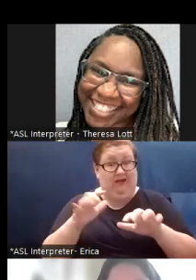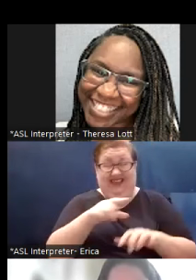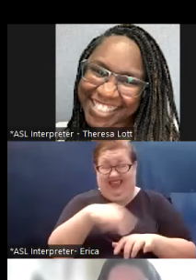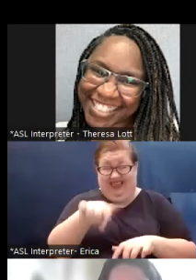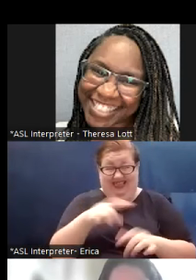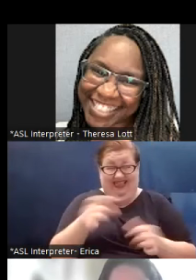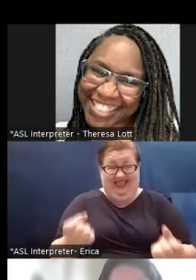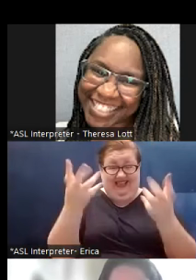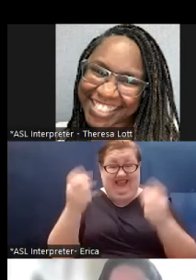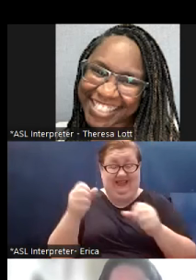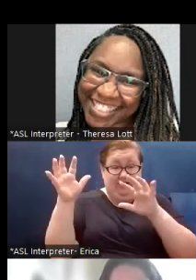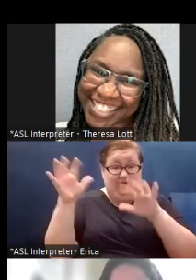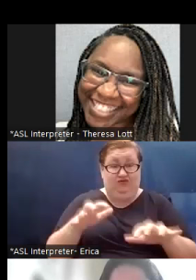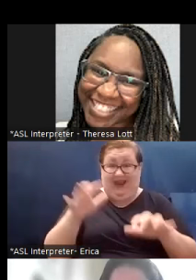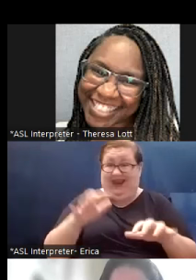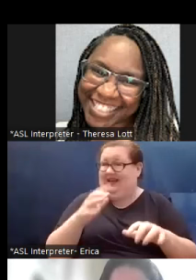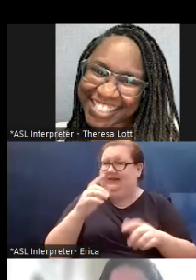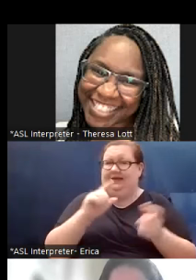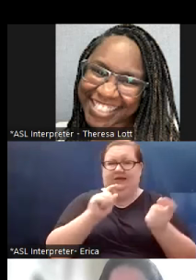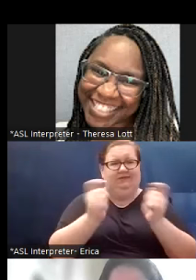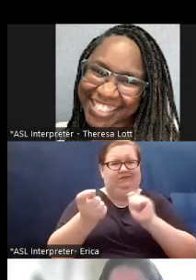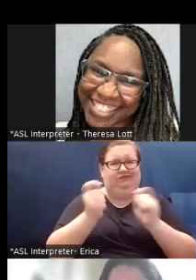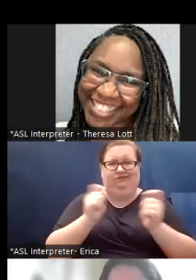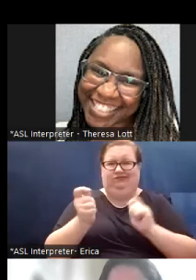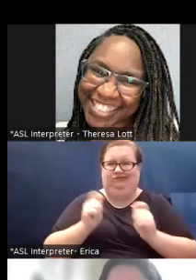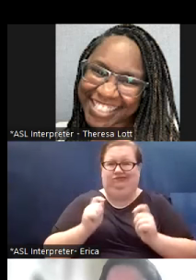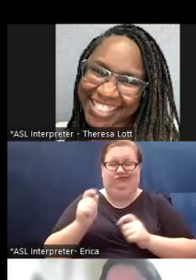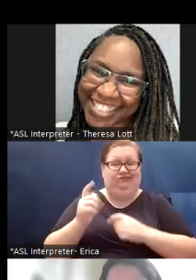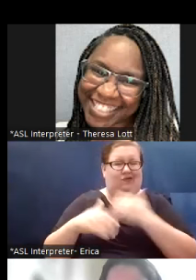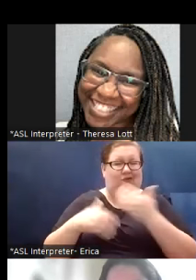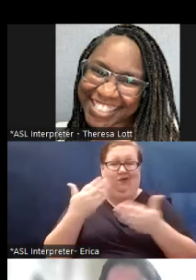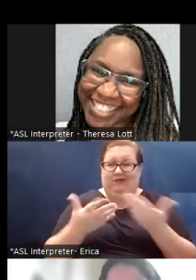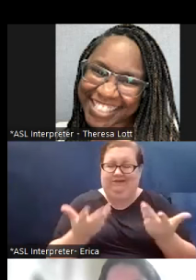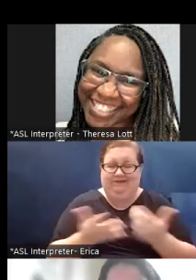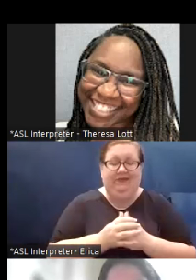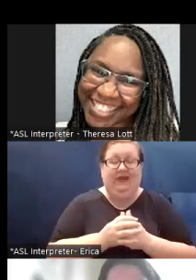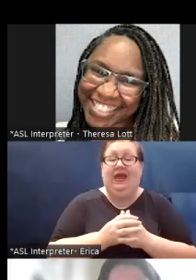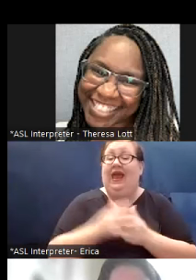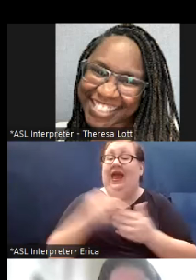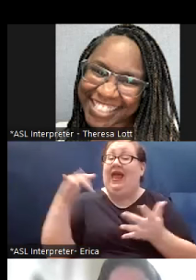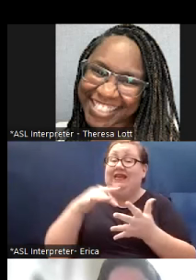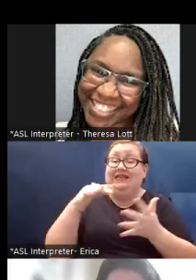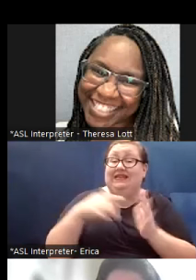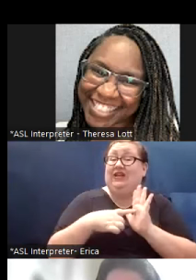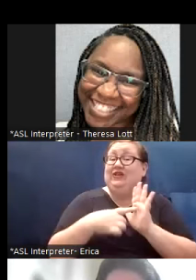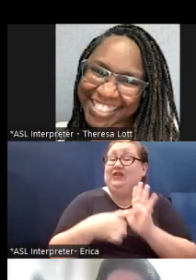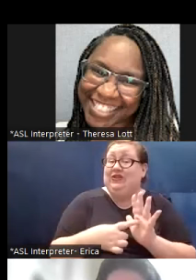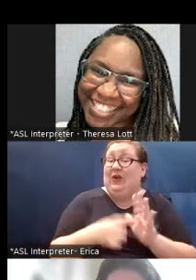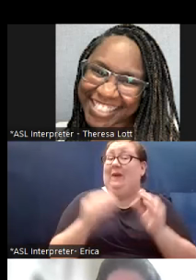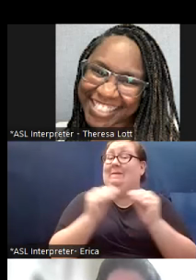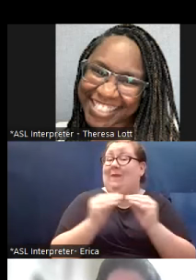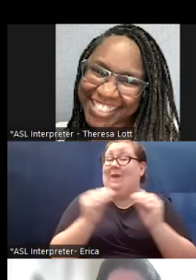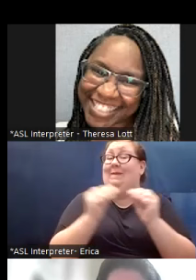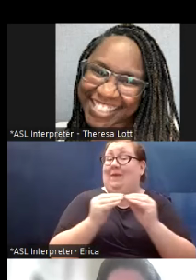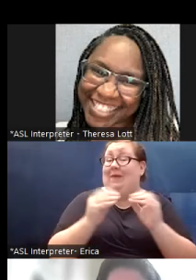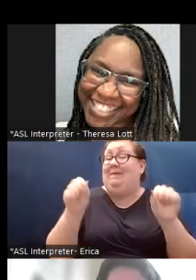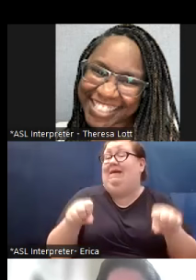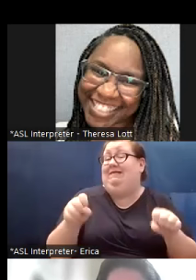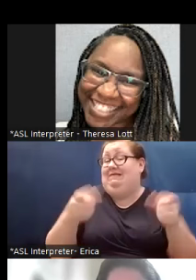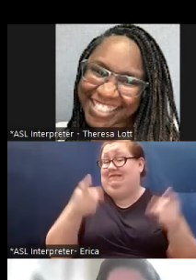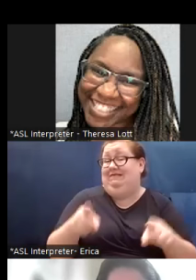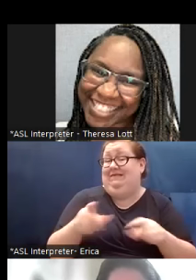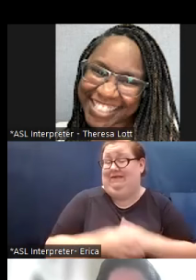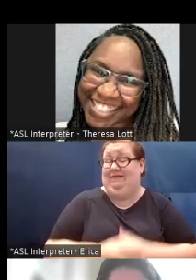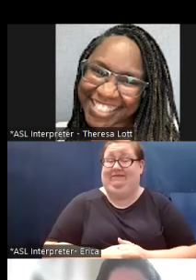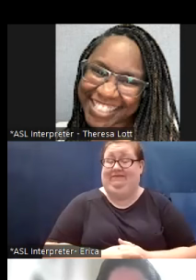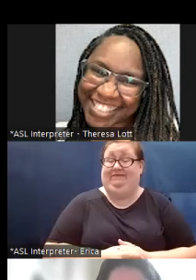is always evolving, and studies show that they are only becoming more and more likely to occur.